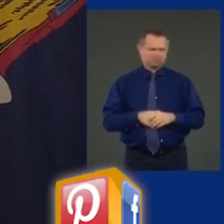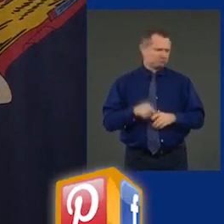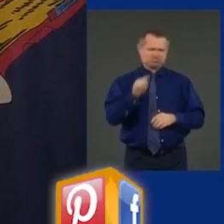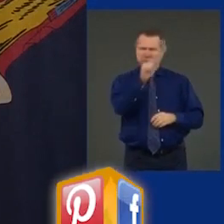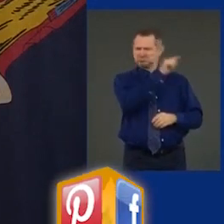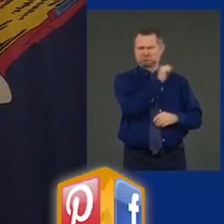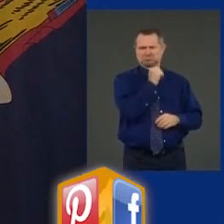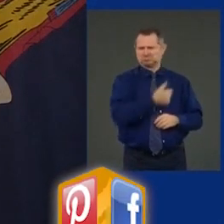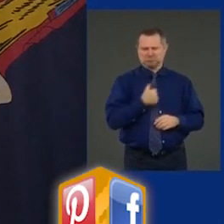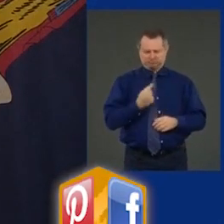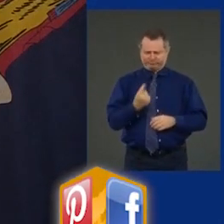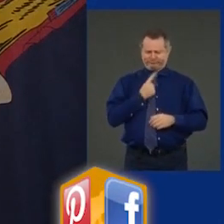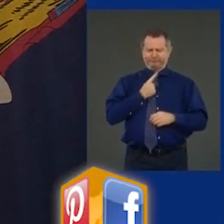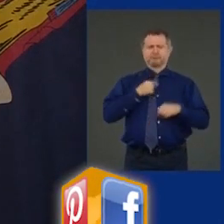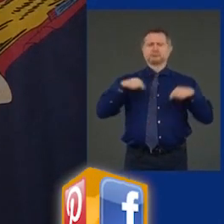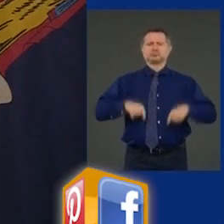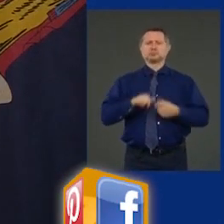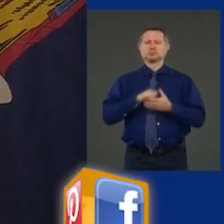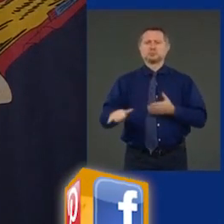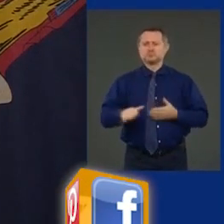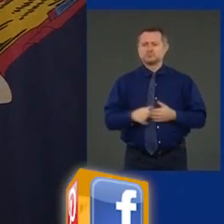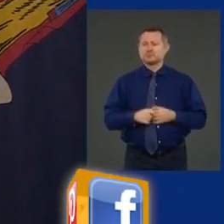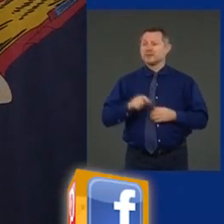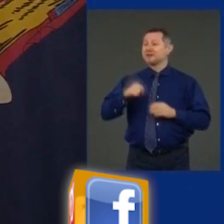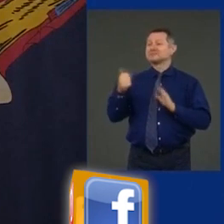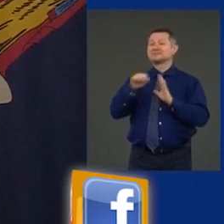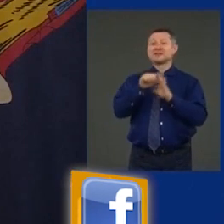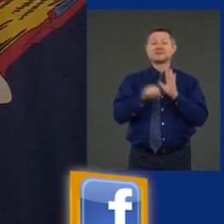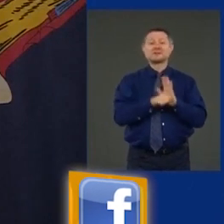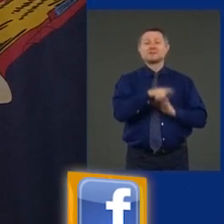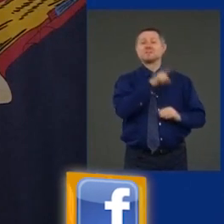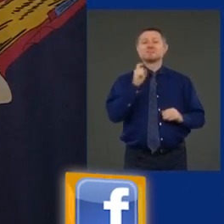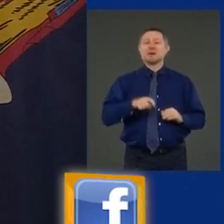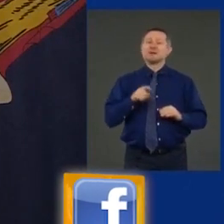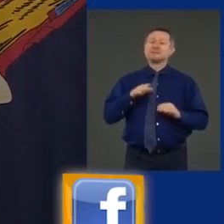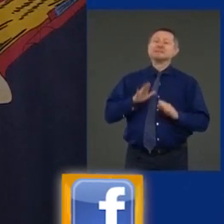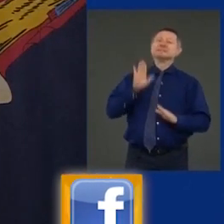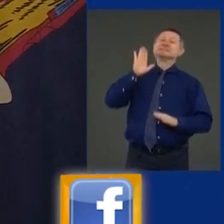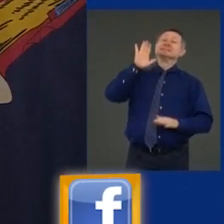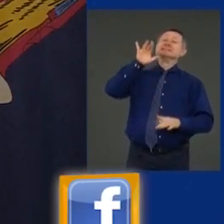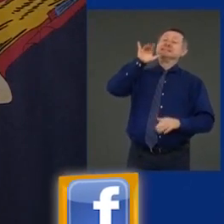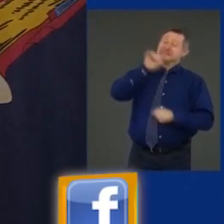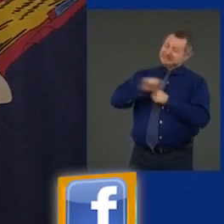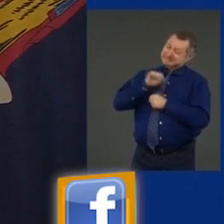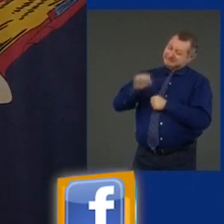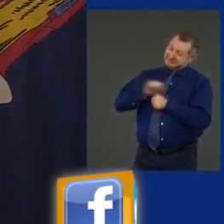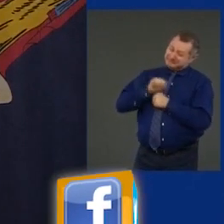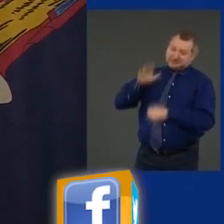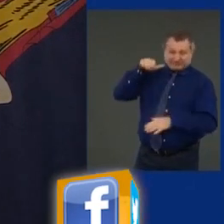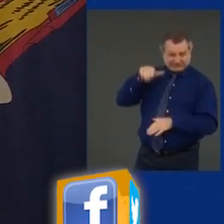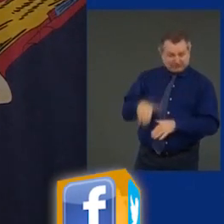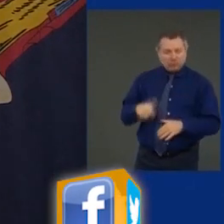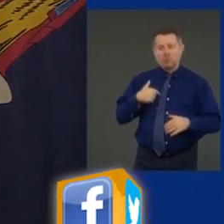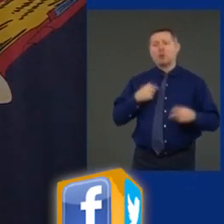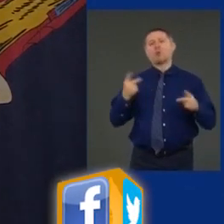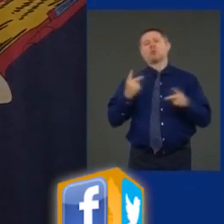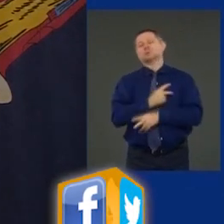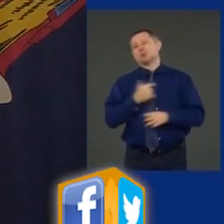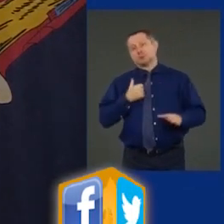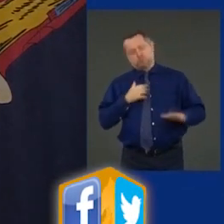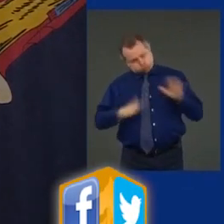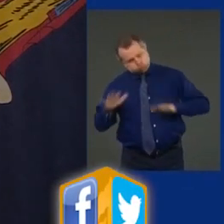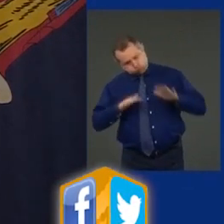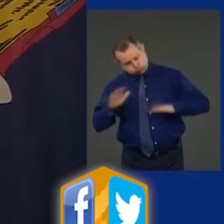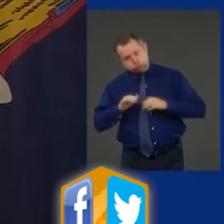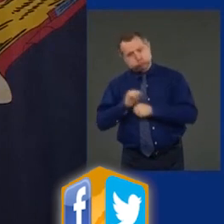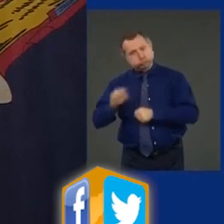such a short period of time. No one else had to bend the curve as much as we had to bend the curve. And when people take a deep